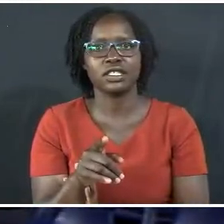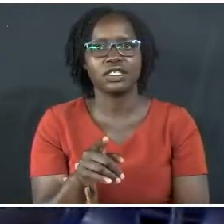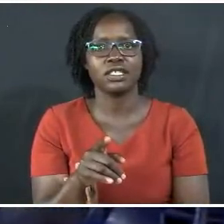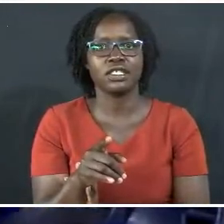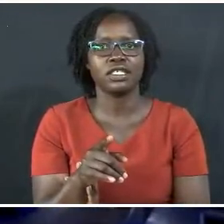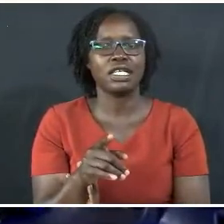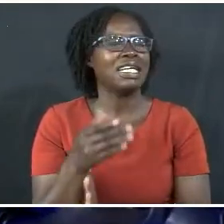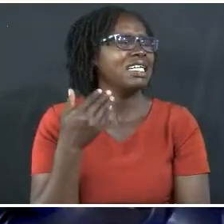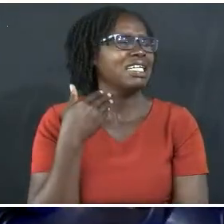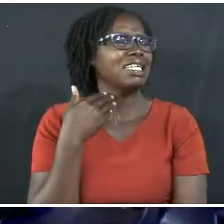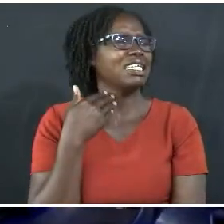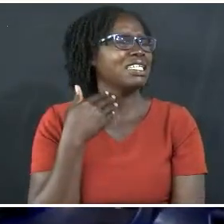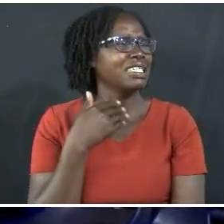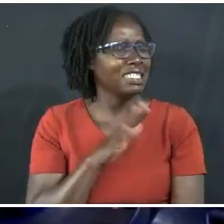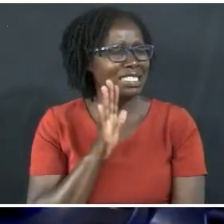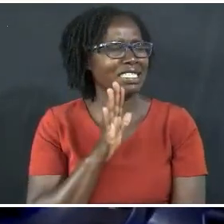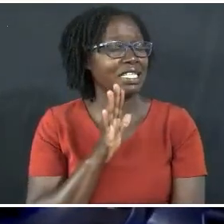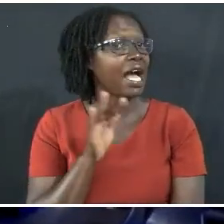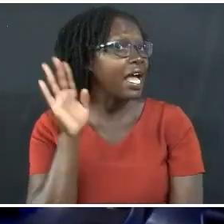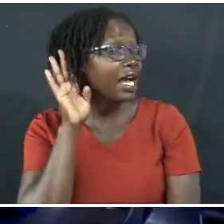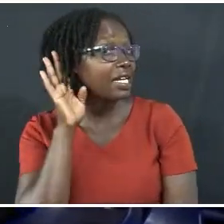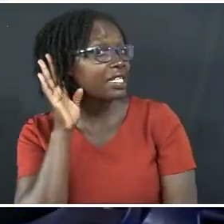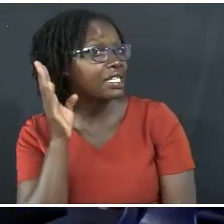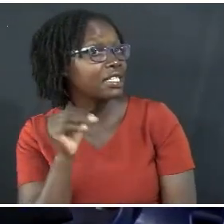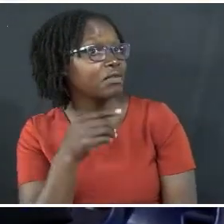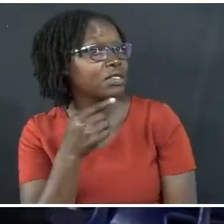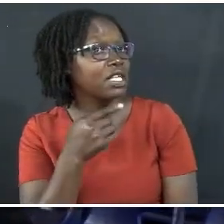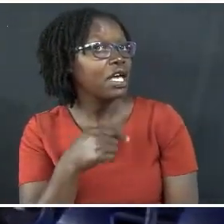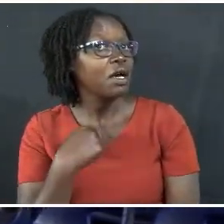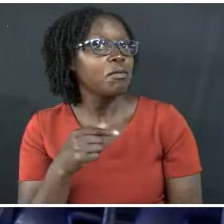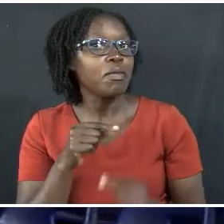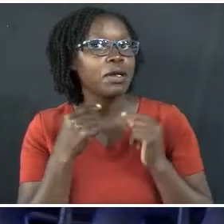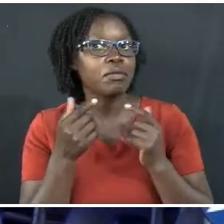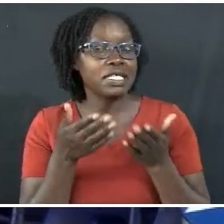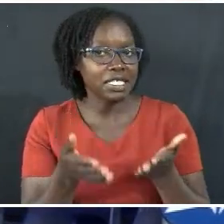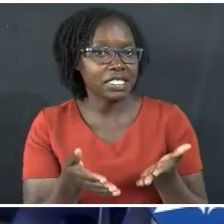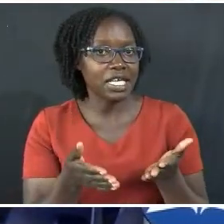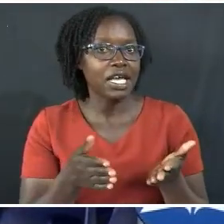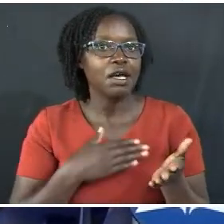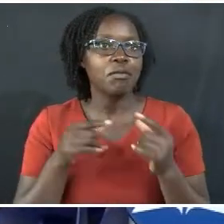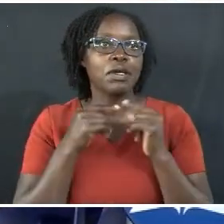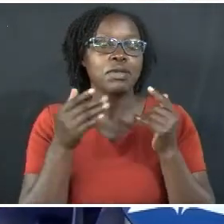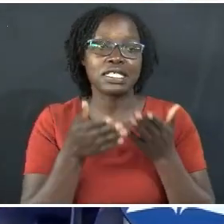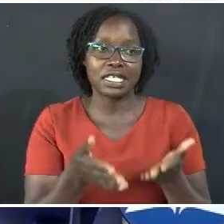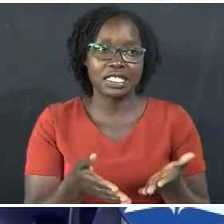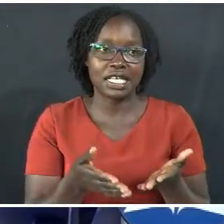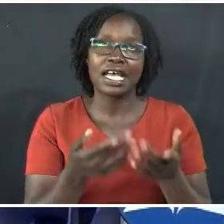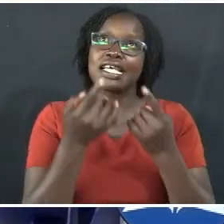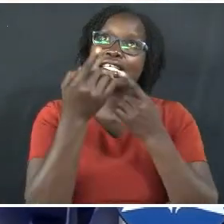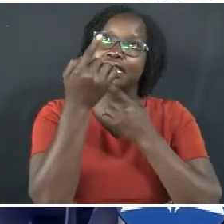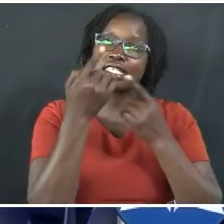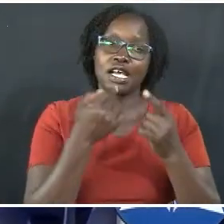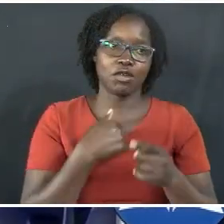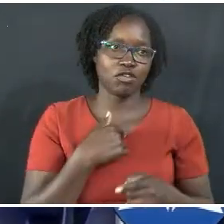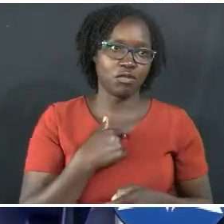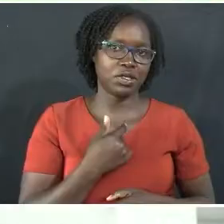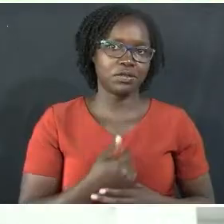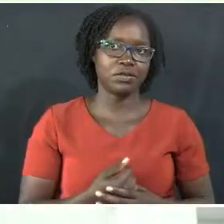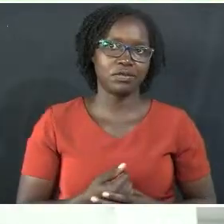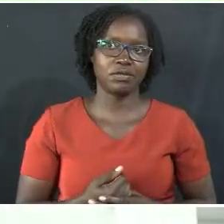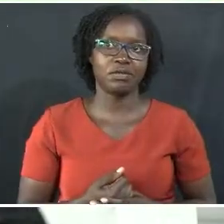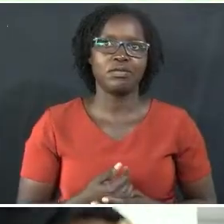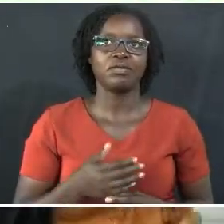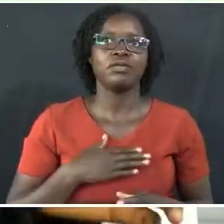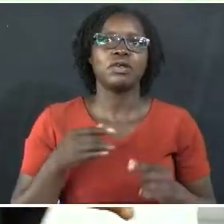I heard them say, ah, my pastor is here. My pastor is here. He is coming for me.